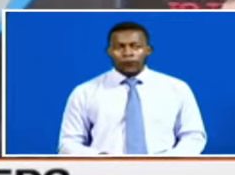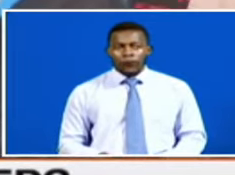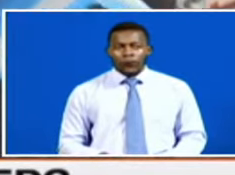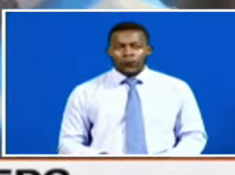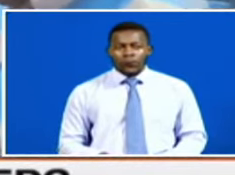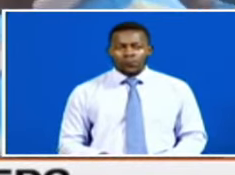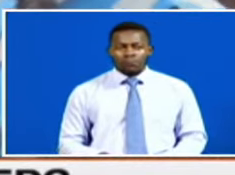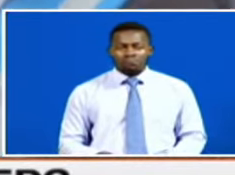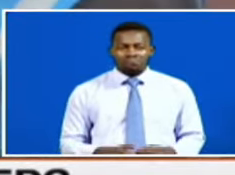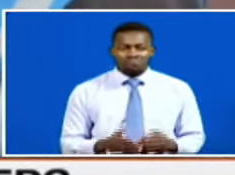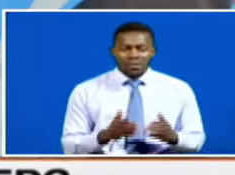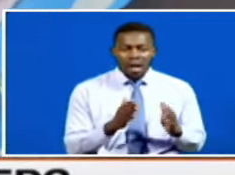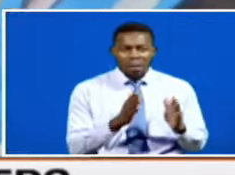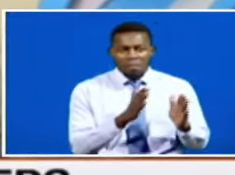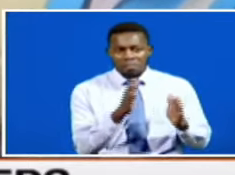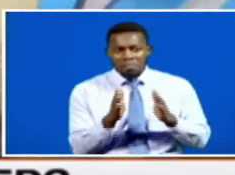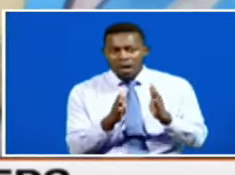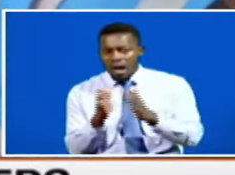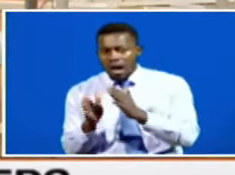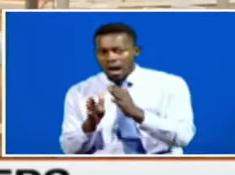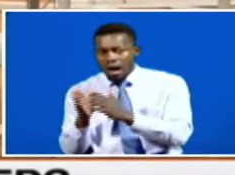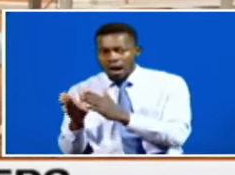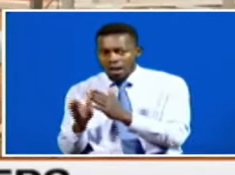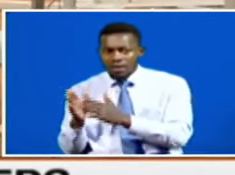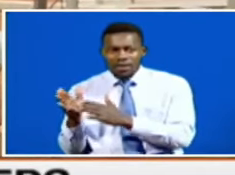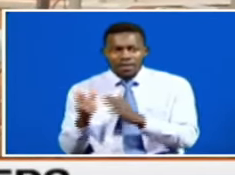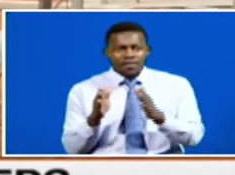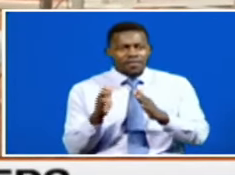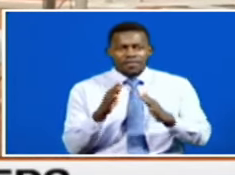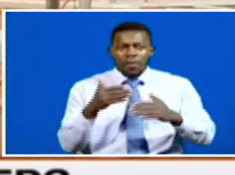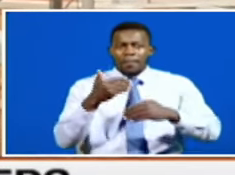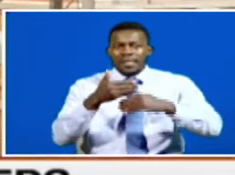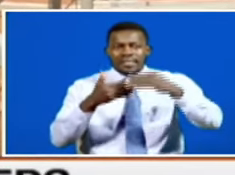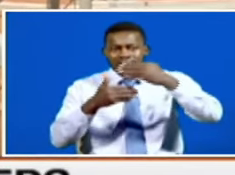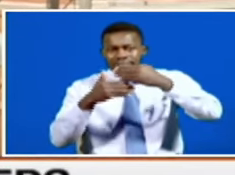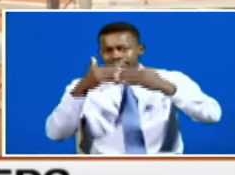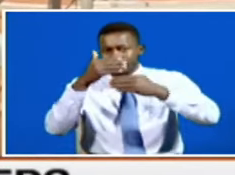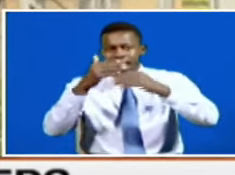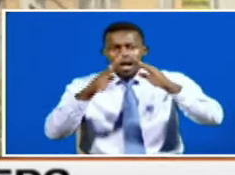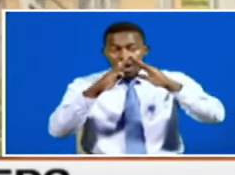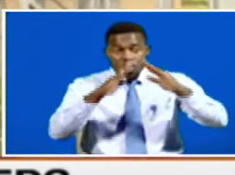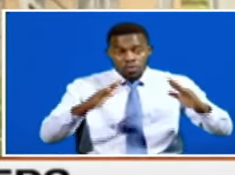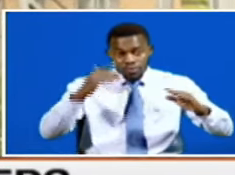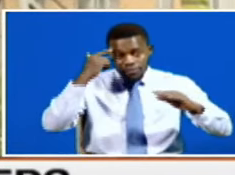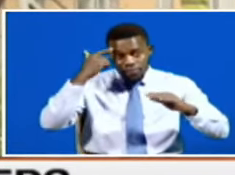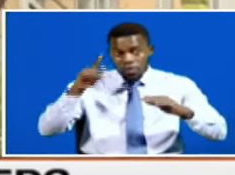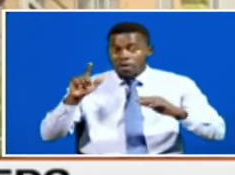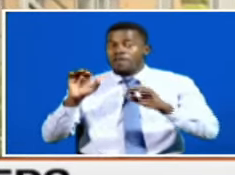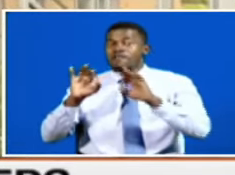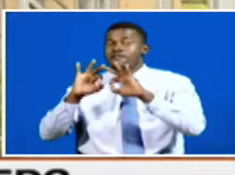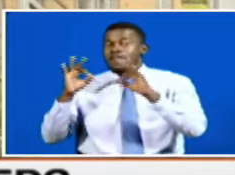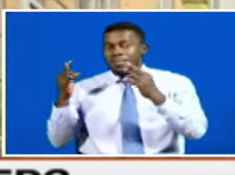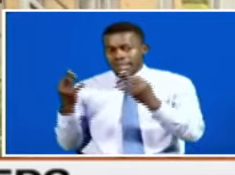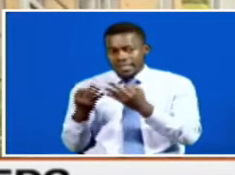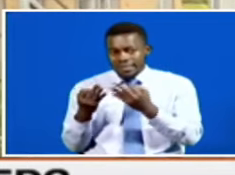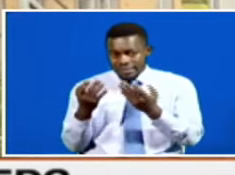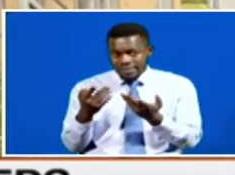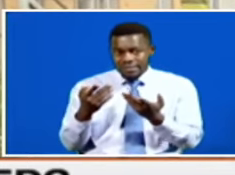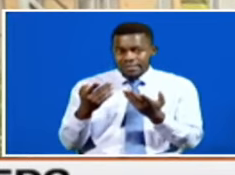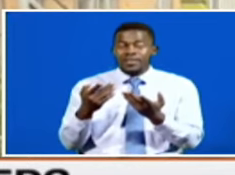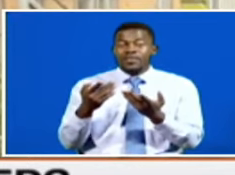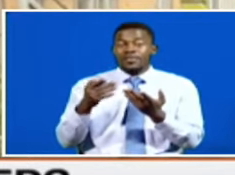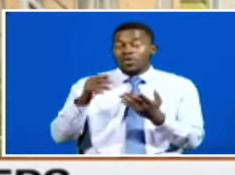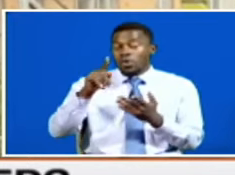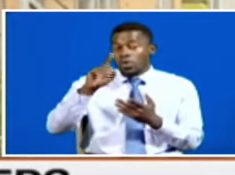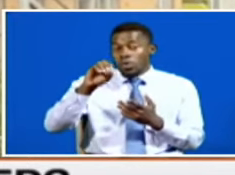Speaking during the inspection of the ongoing construction works at the site on Sunday, the head of public service, Felix Koskei,